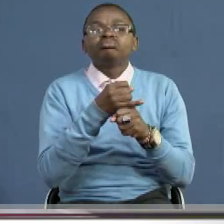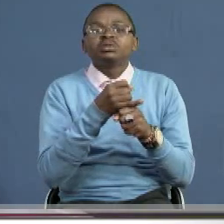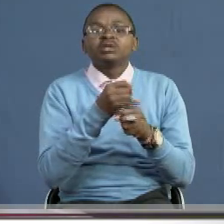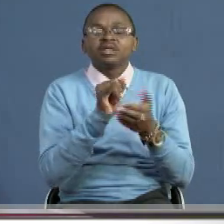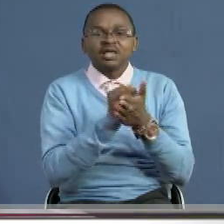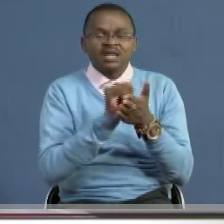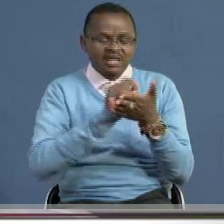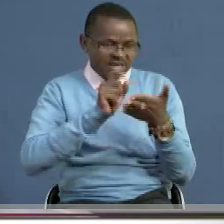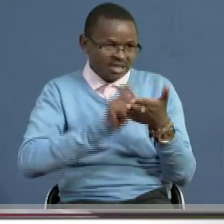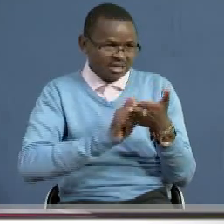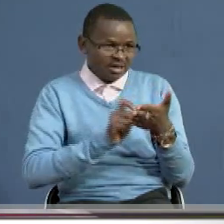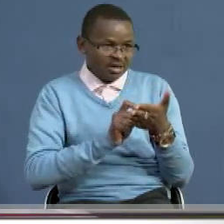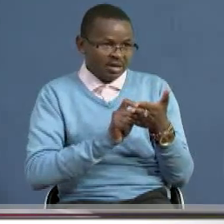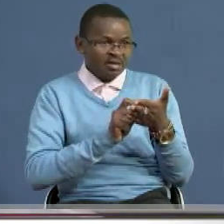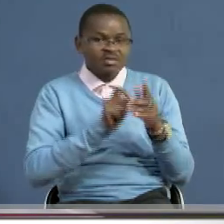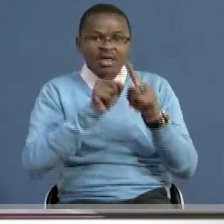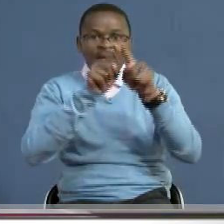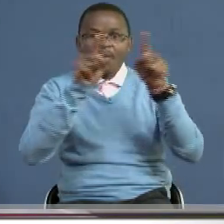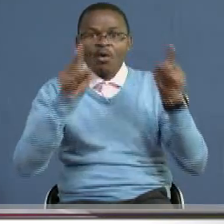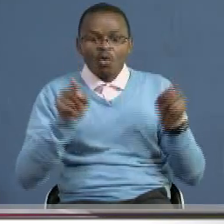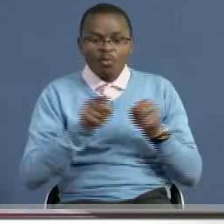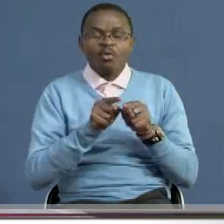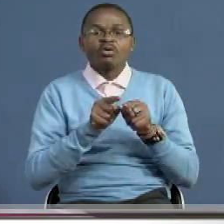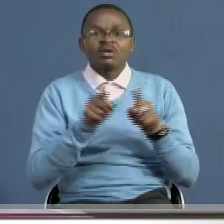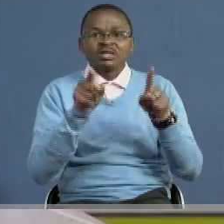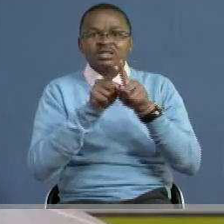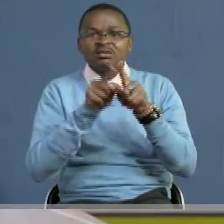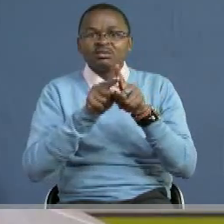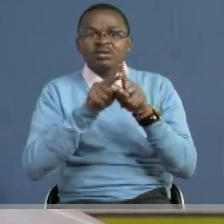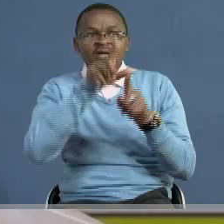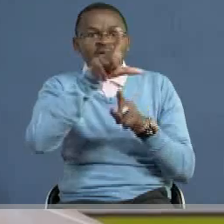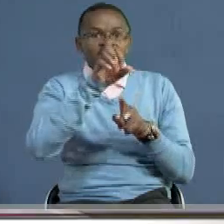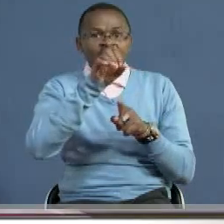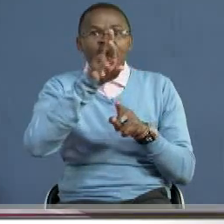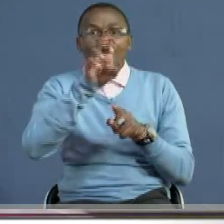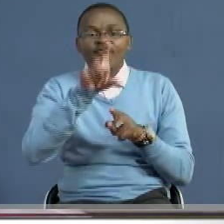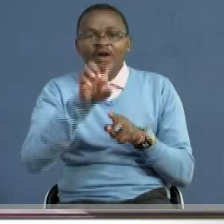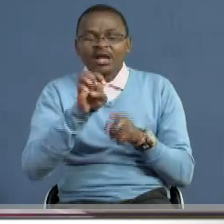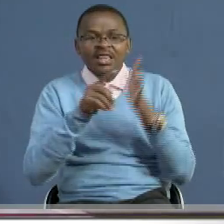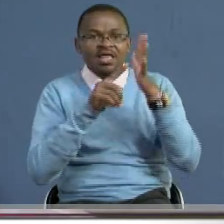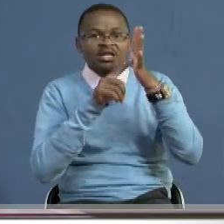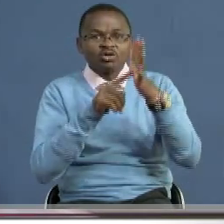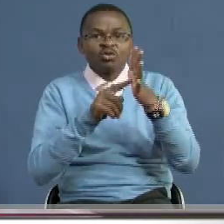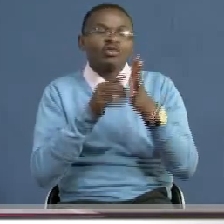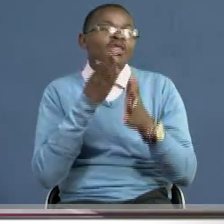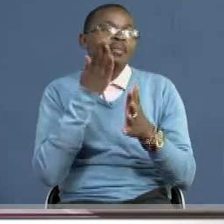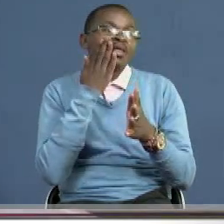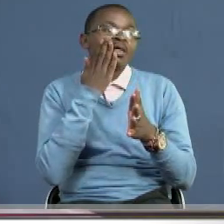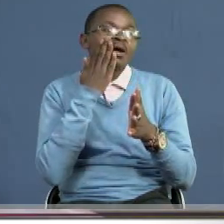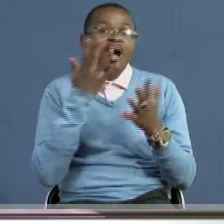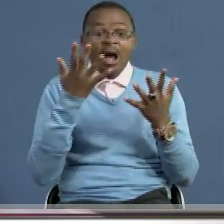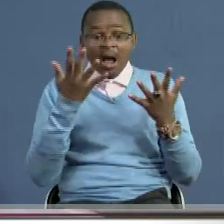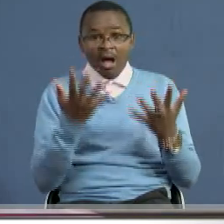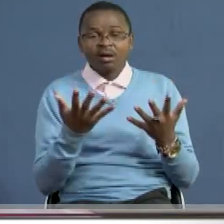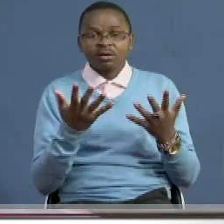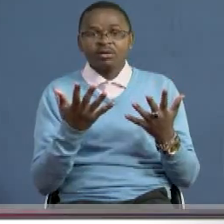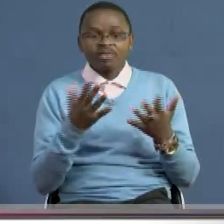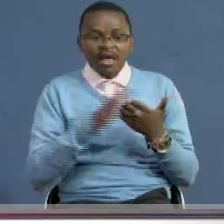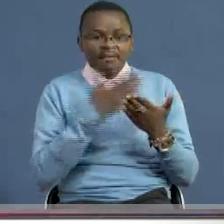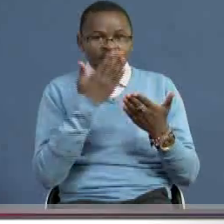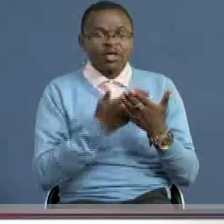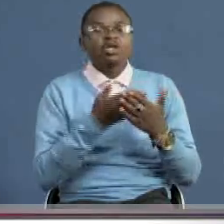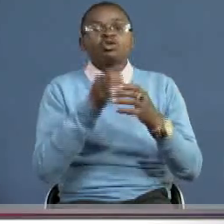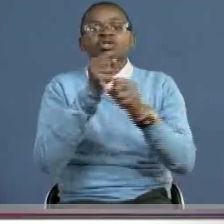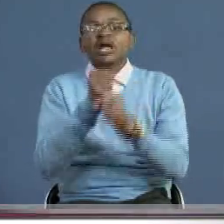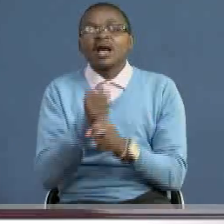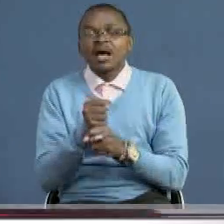that is written on the box, and there's a leaflet inside that shows the mother on how the application is